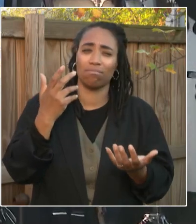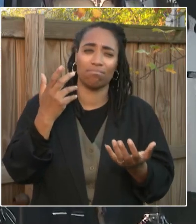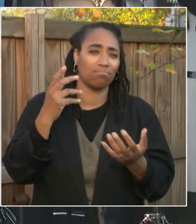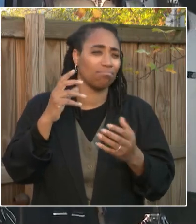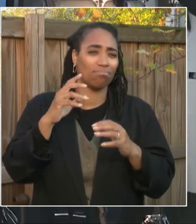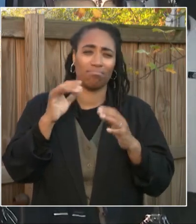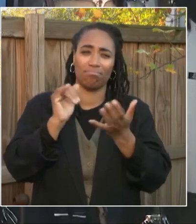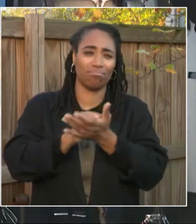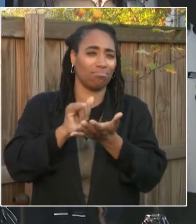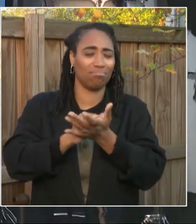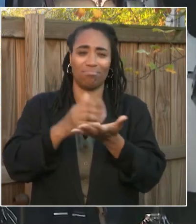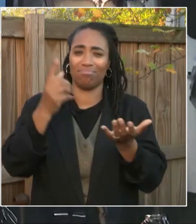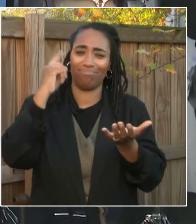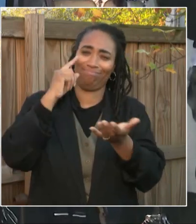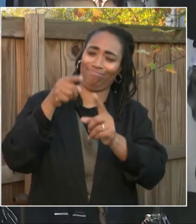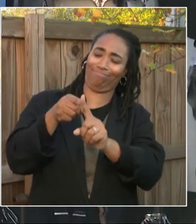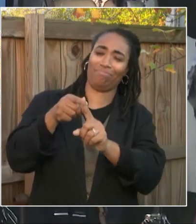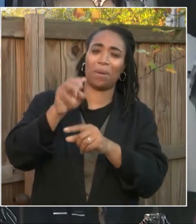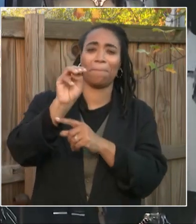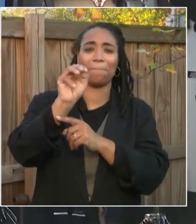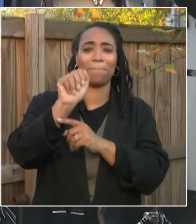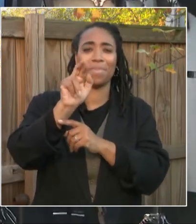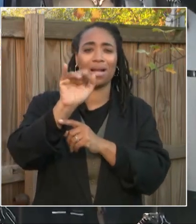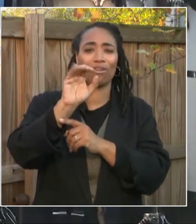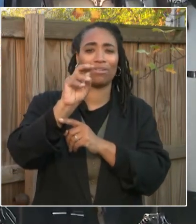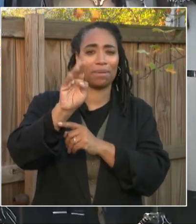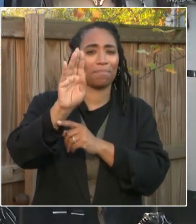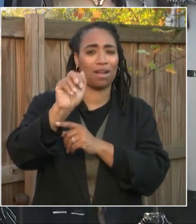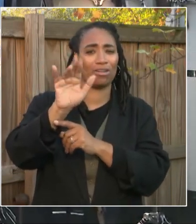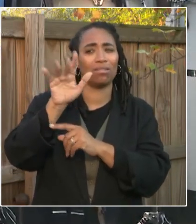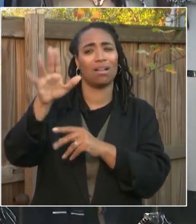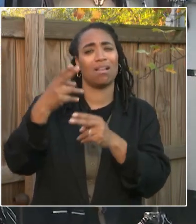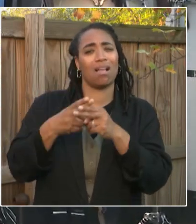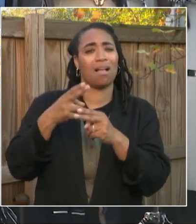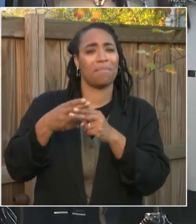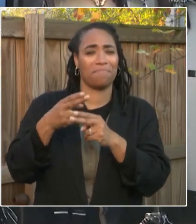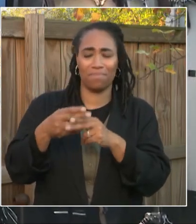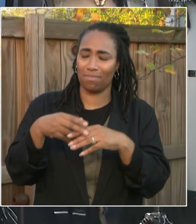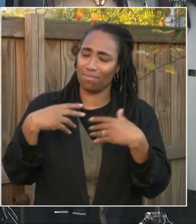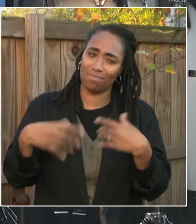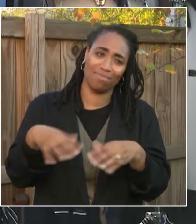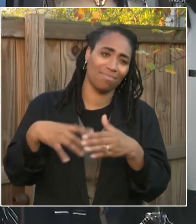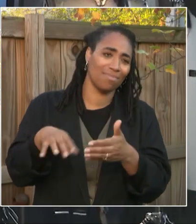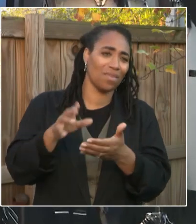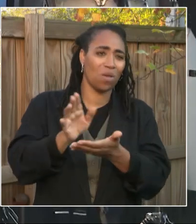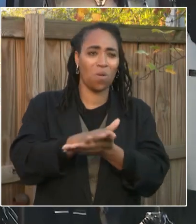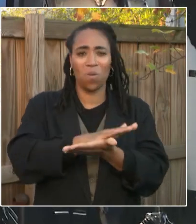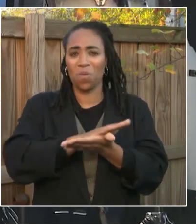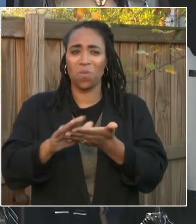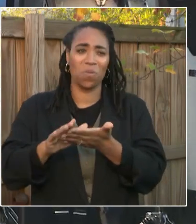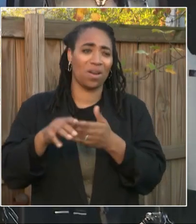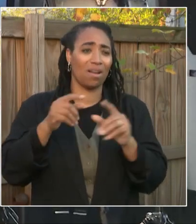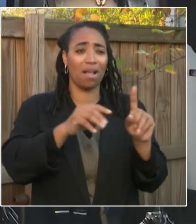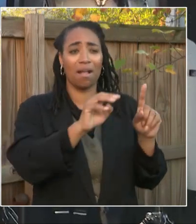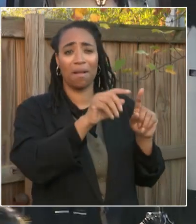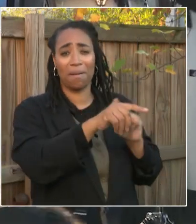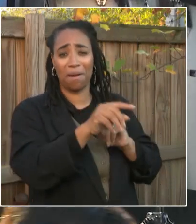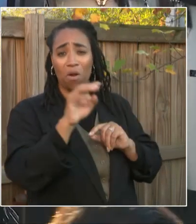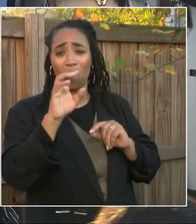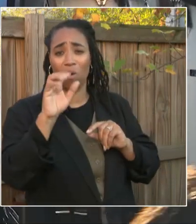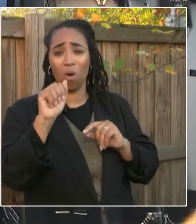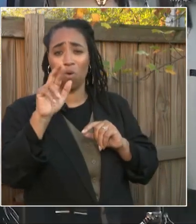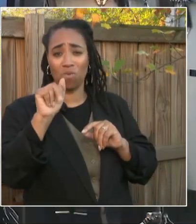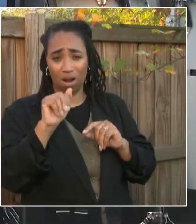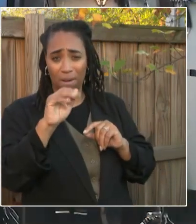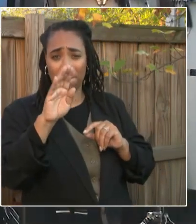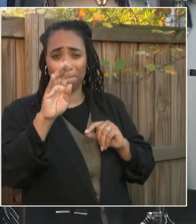this space and in this holy space. And we want to shout out our dear sister, First Lady Cora Masters Barry, who is here with us today. And we thank God for her